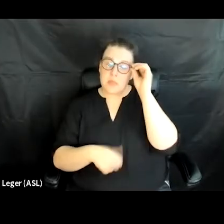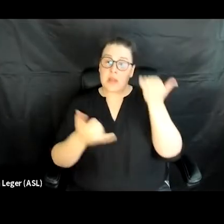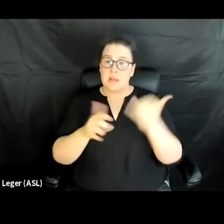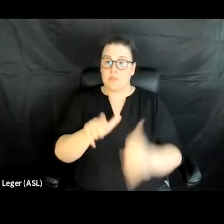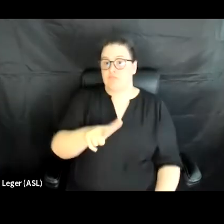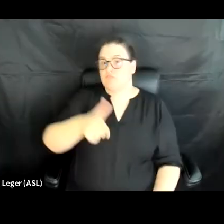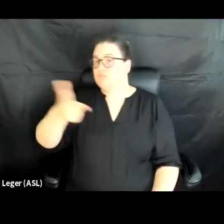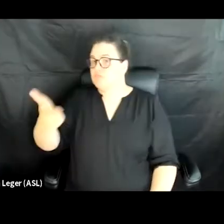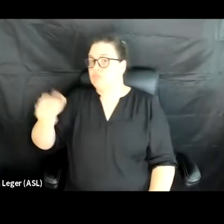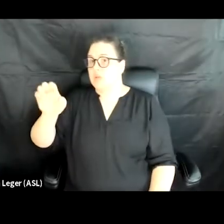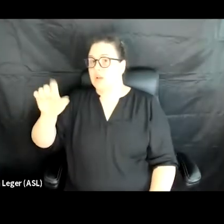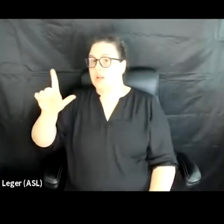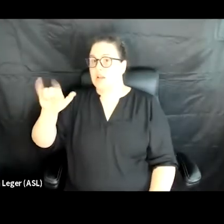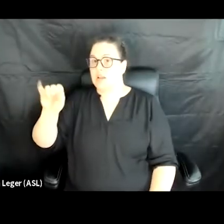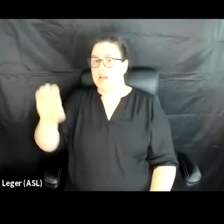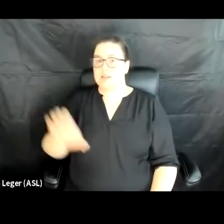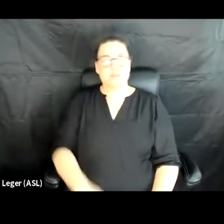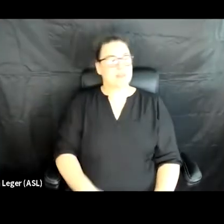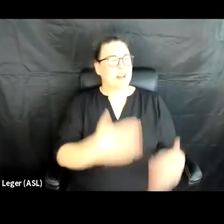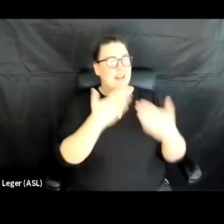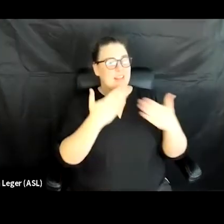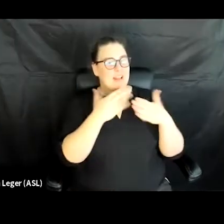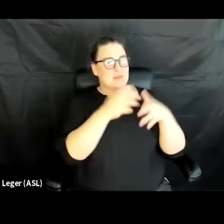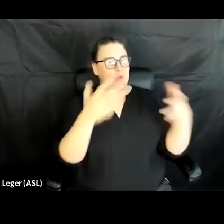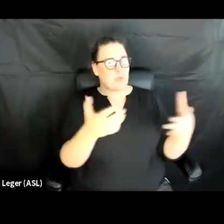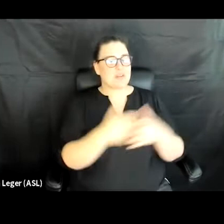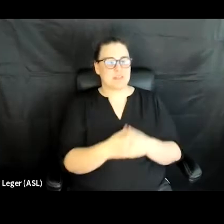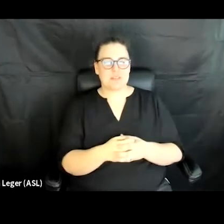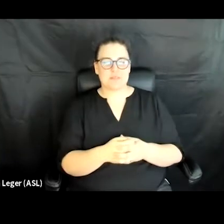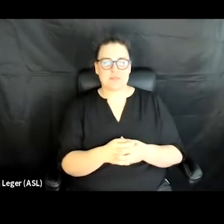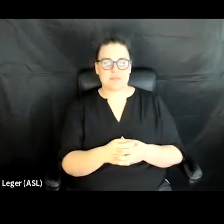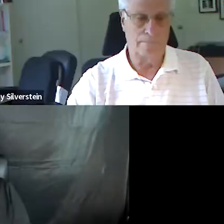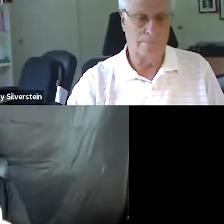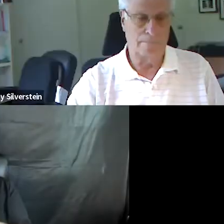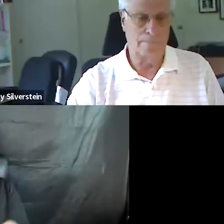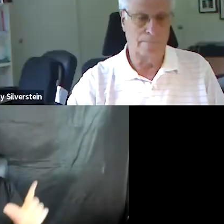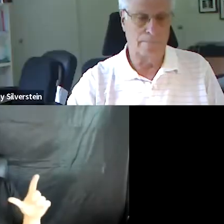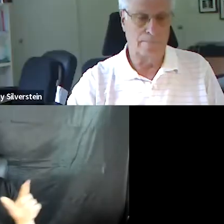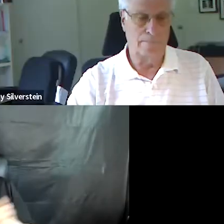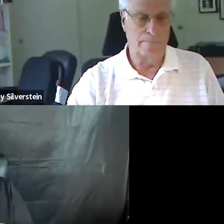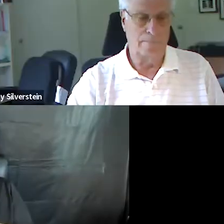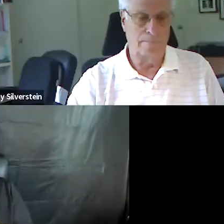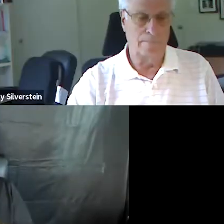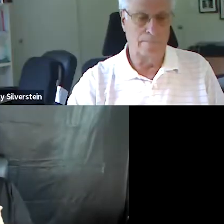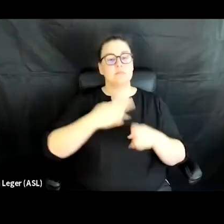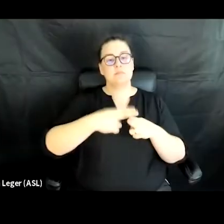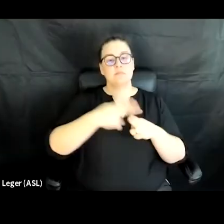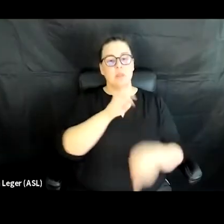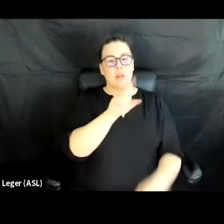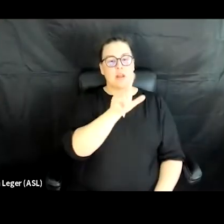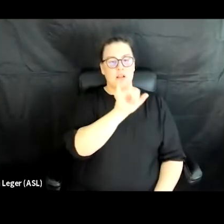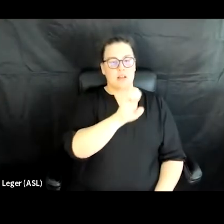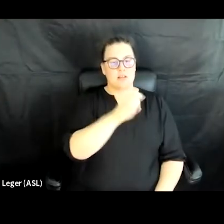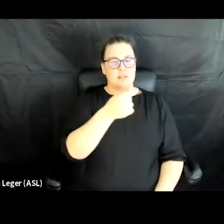now. Fantastic. Thank you so much, Bobby. Andrew, we can advance to the next slide. My name is Elise Gurney, and I'm a